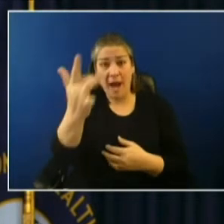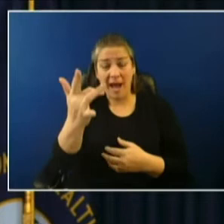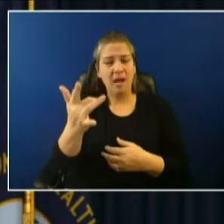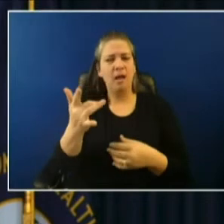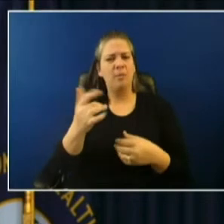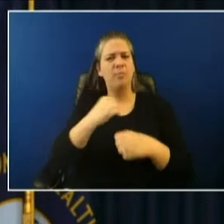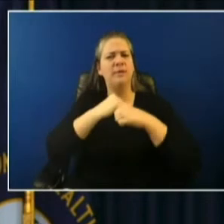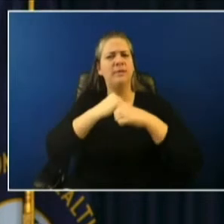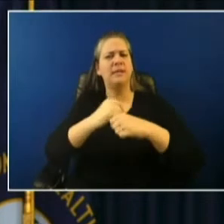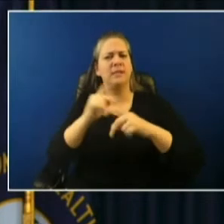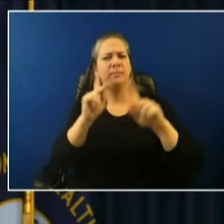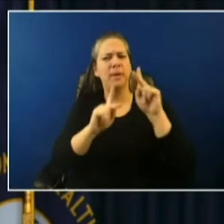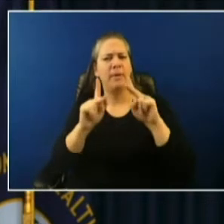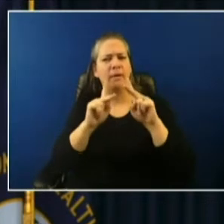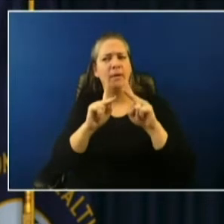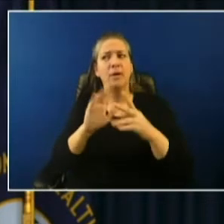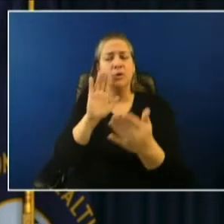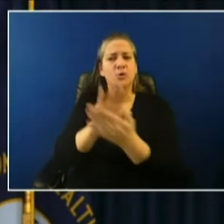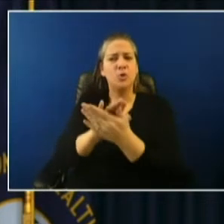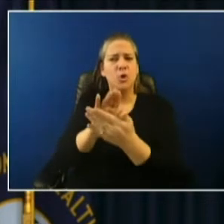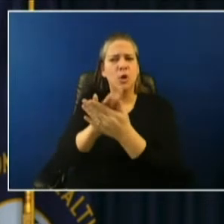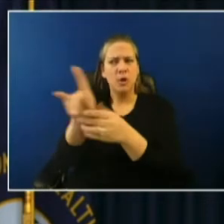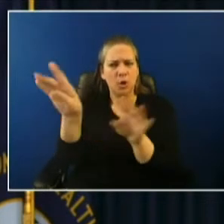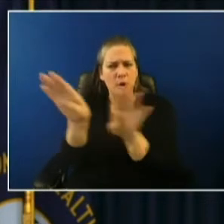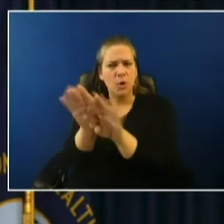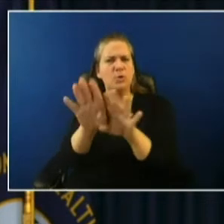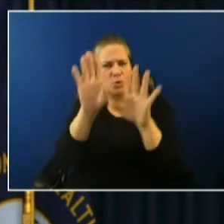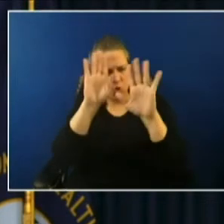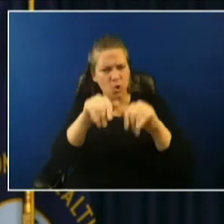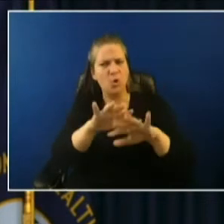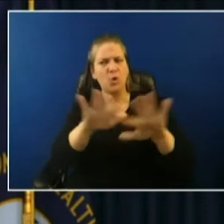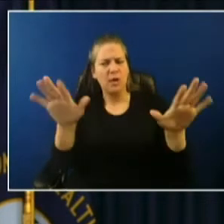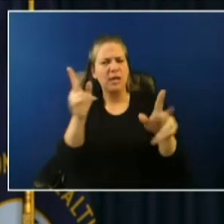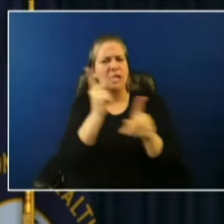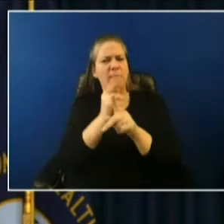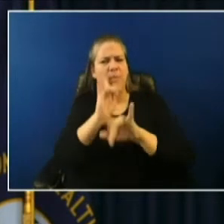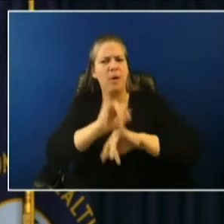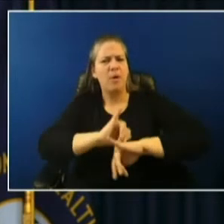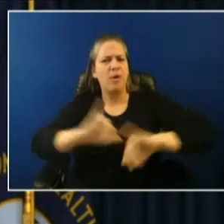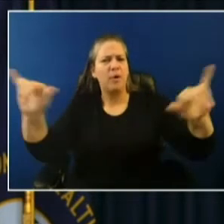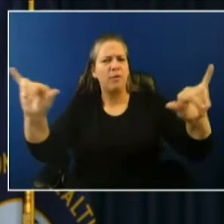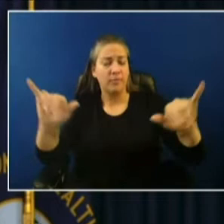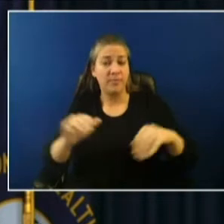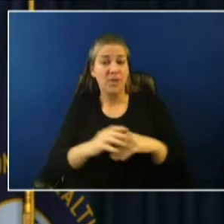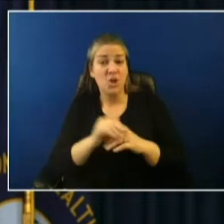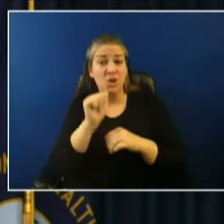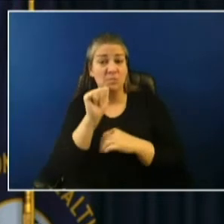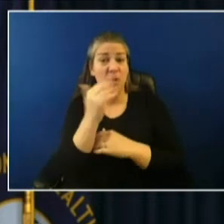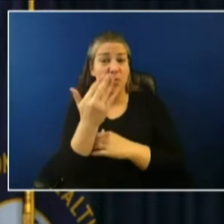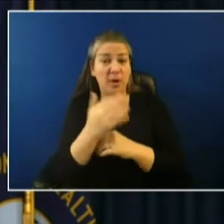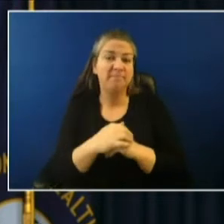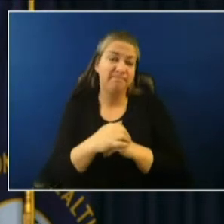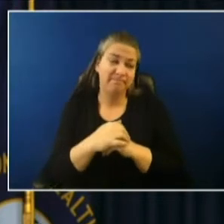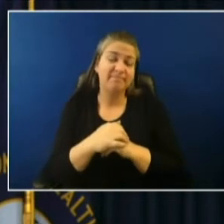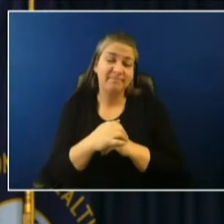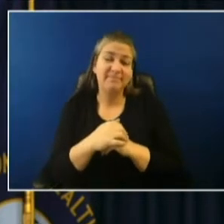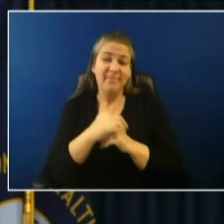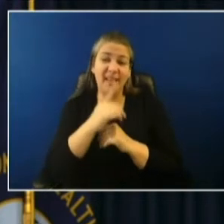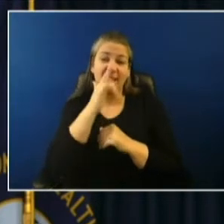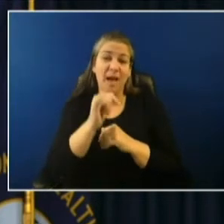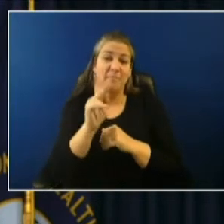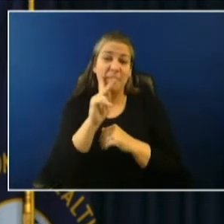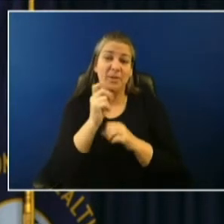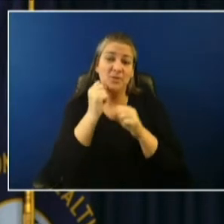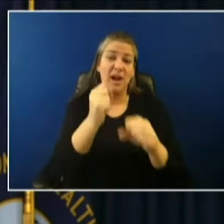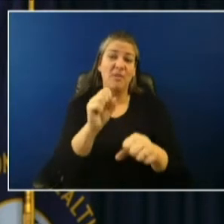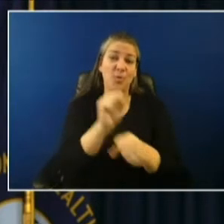also close, and to keep folks off the road. Well, tomorrow morning, most likely during the time that people would be going to work, is